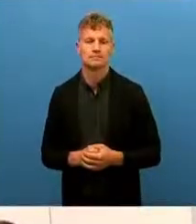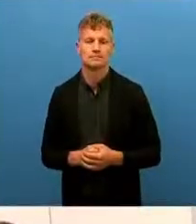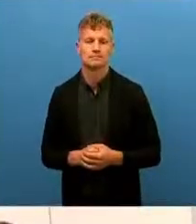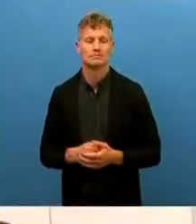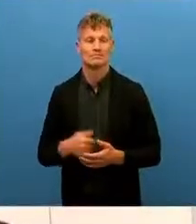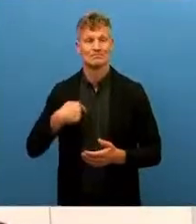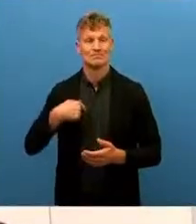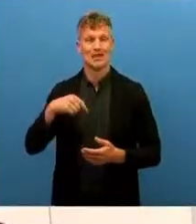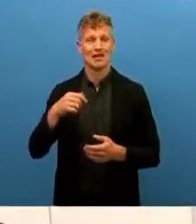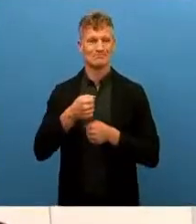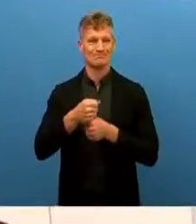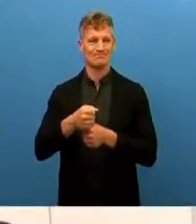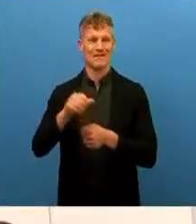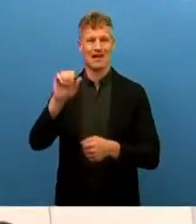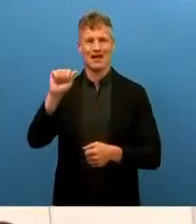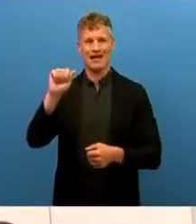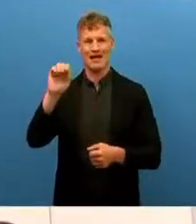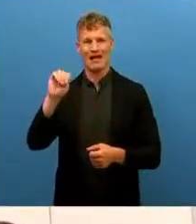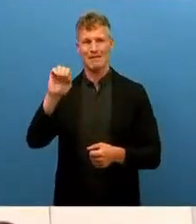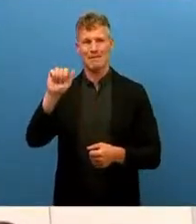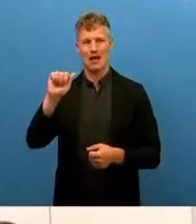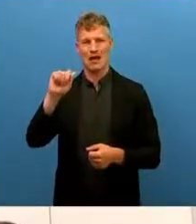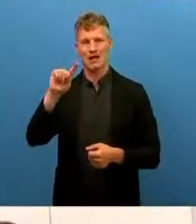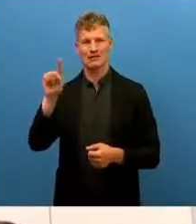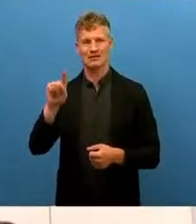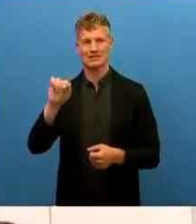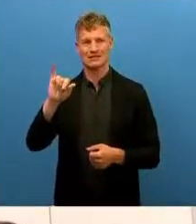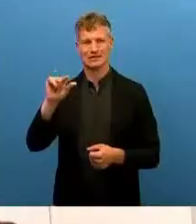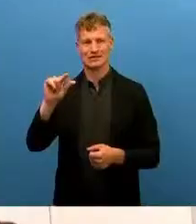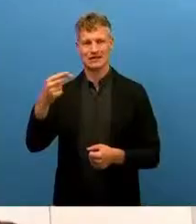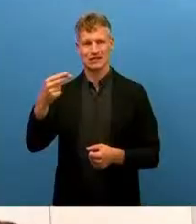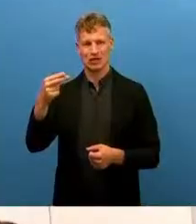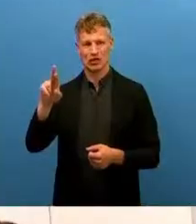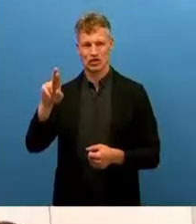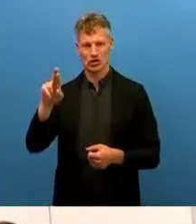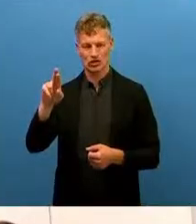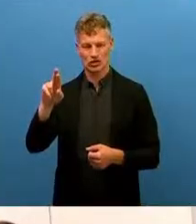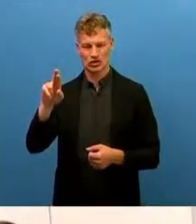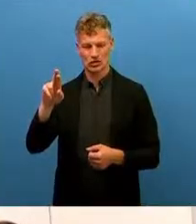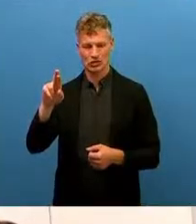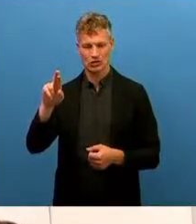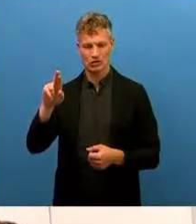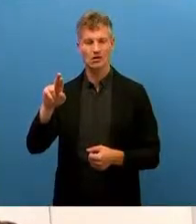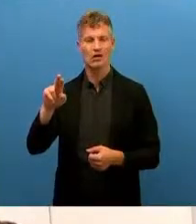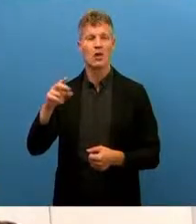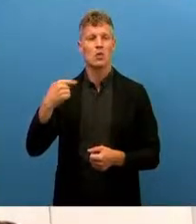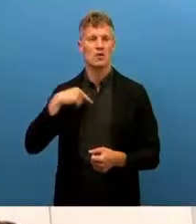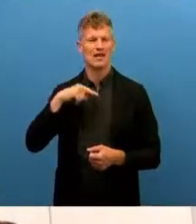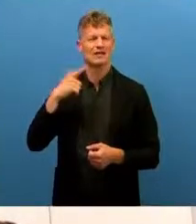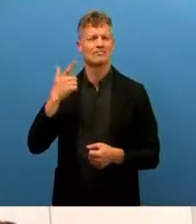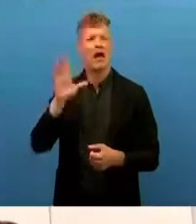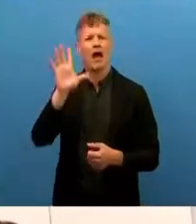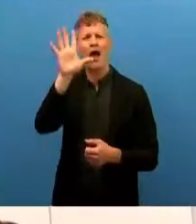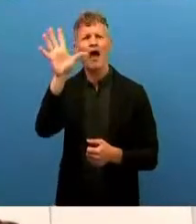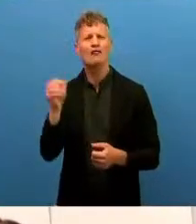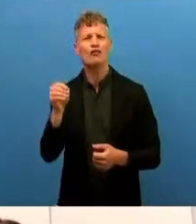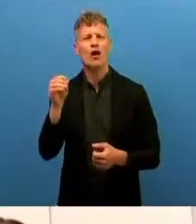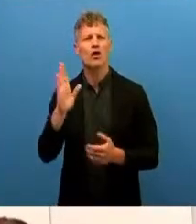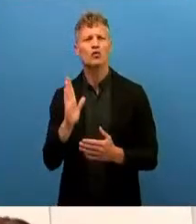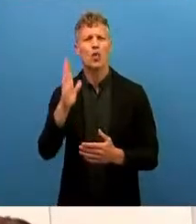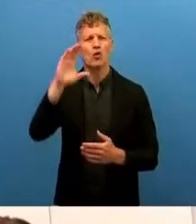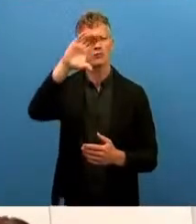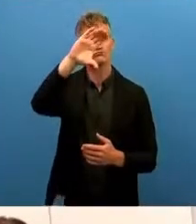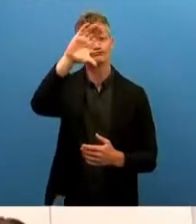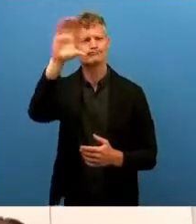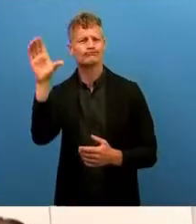Amazigh, the indigenous peoples of Tamizgha in North Africa, we welcome and